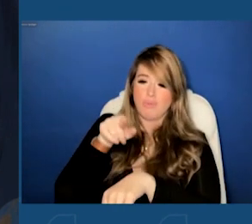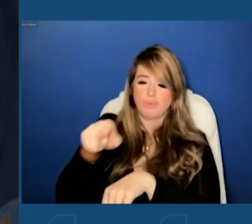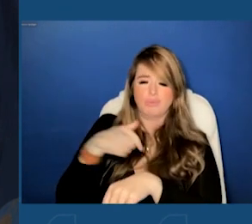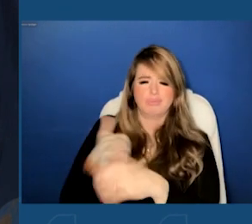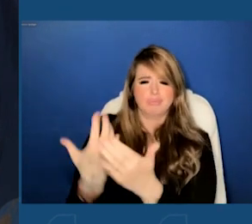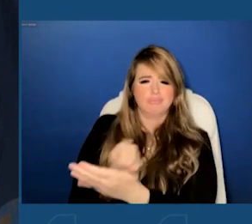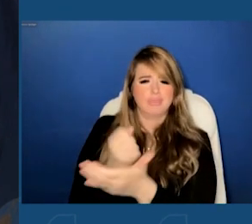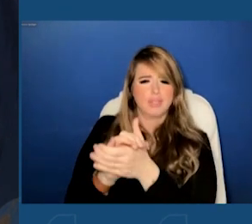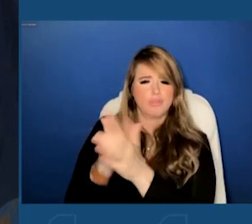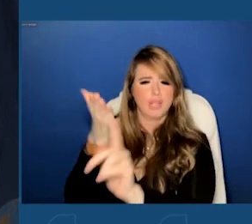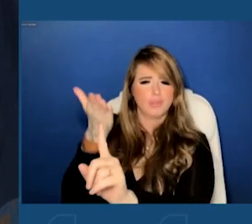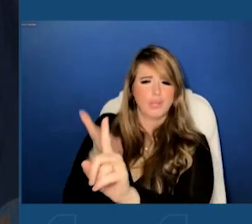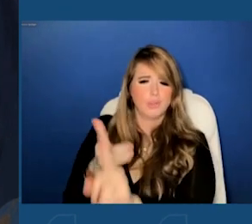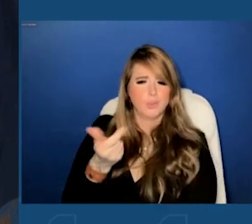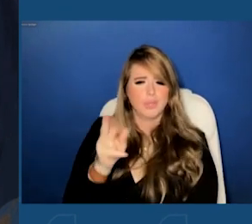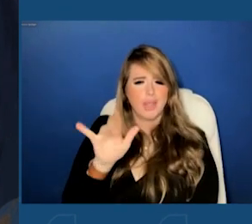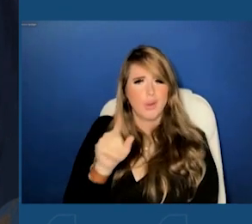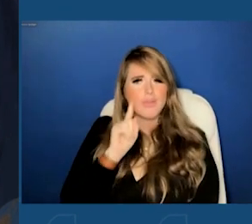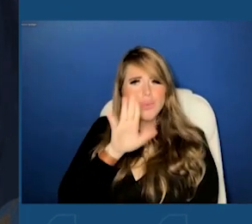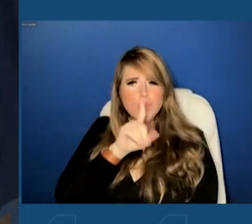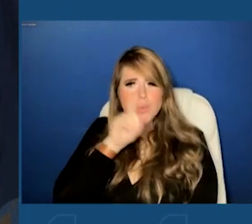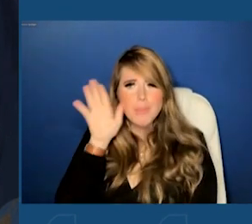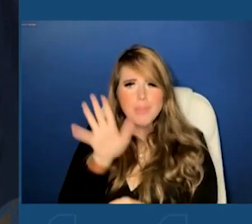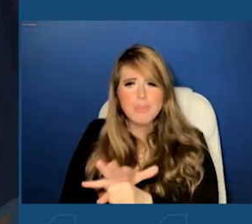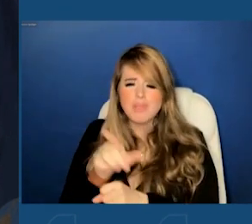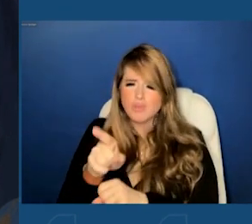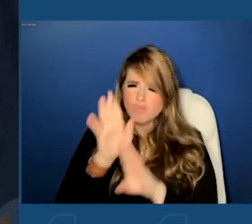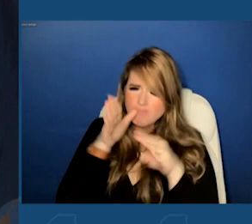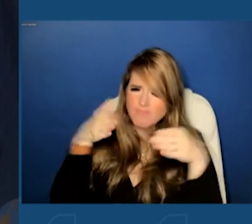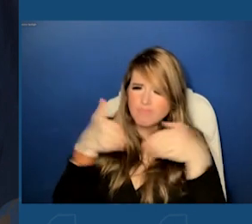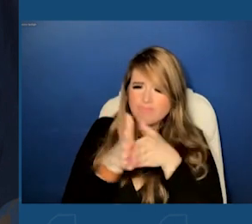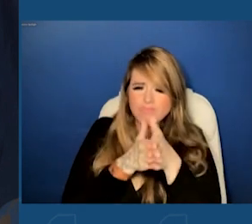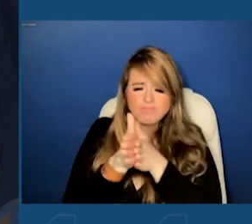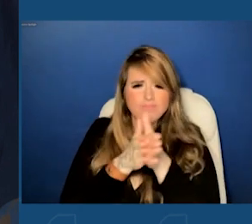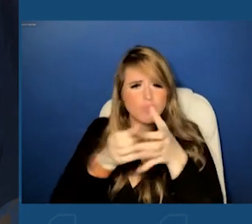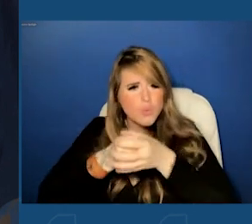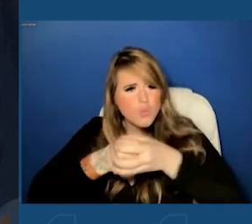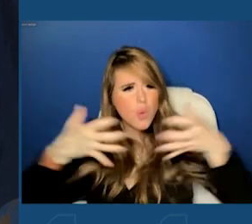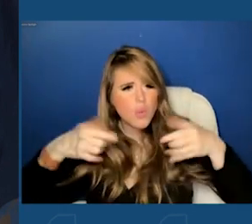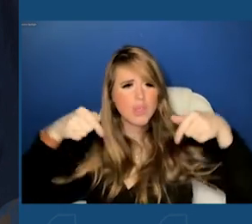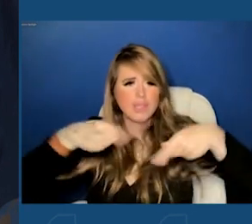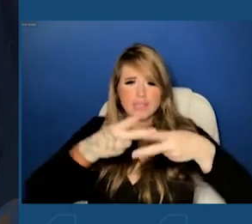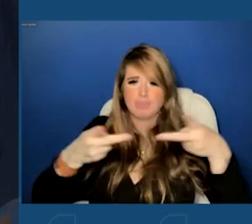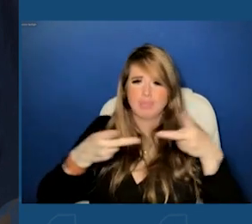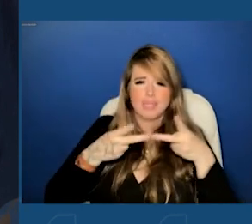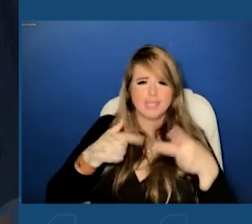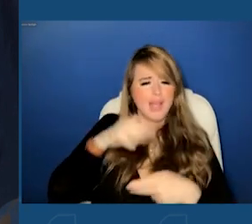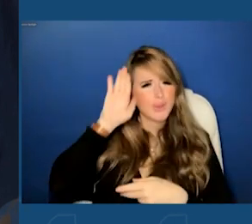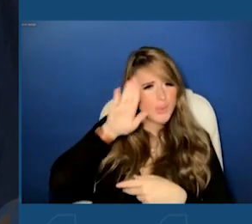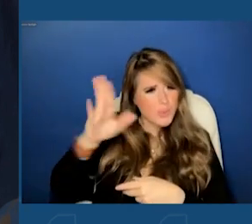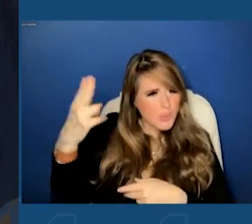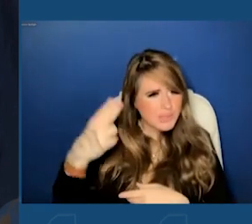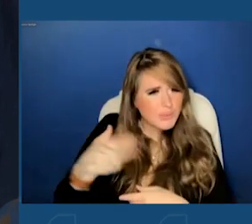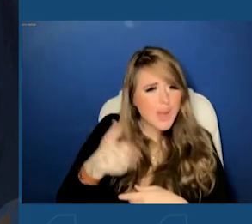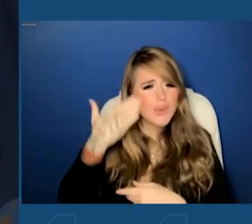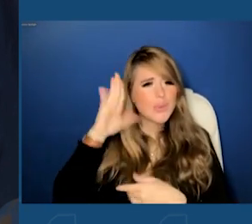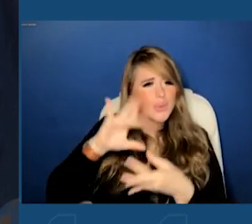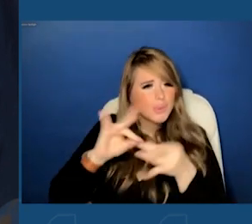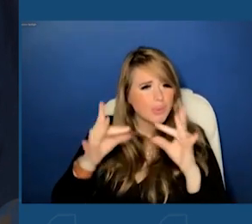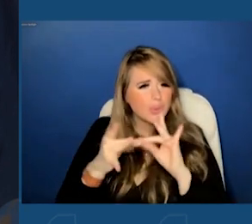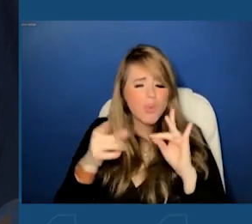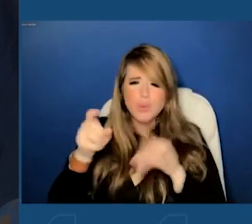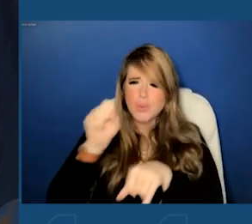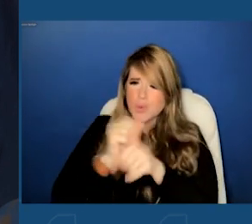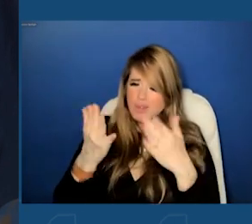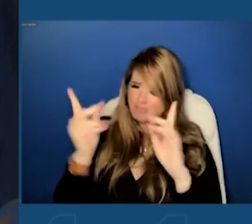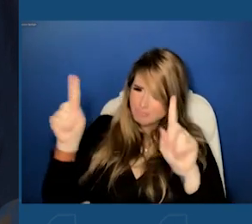for your commitment to growing this place. You know, I know your history, I know your story, starting here, working here, and now all